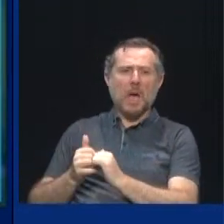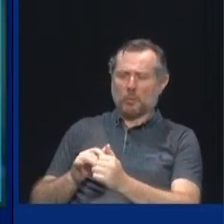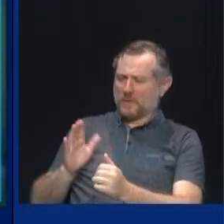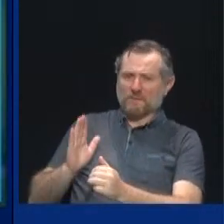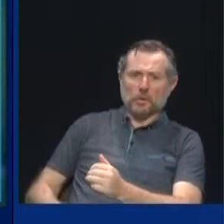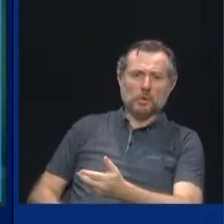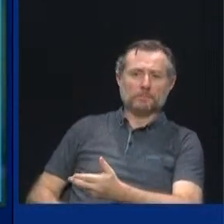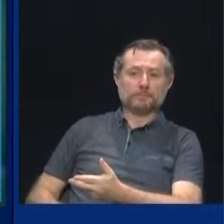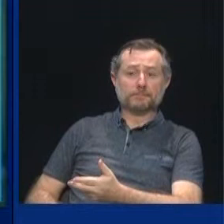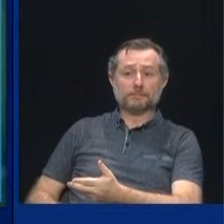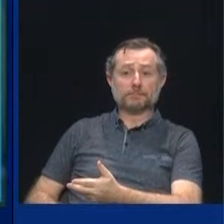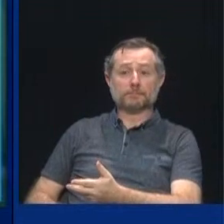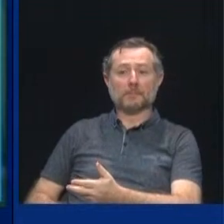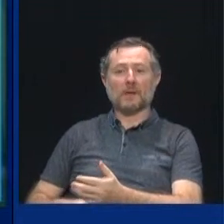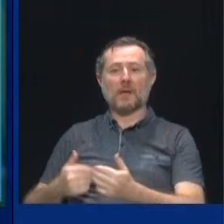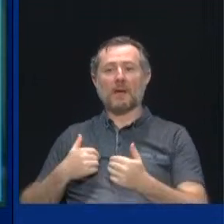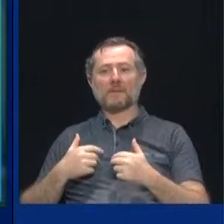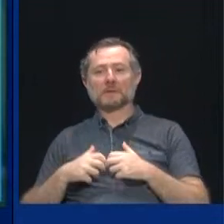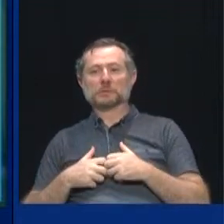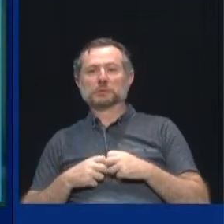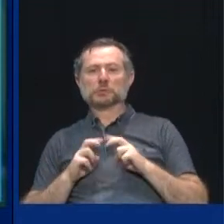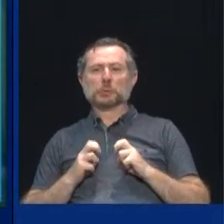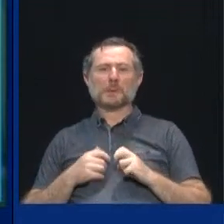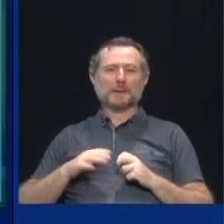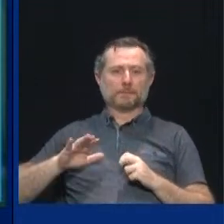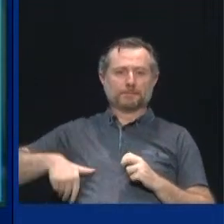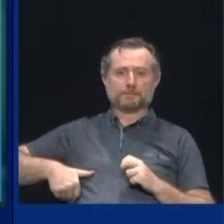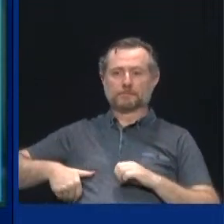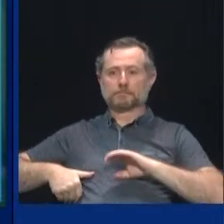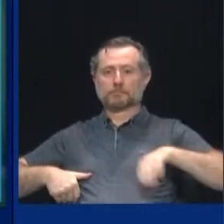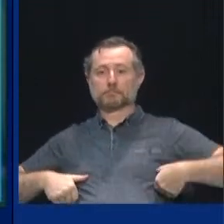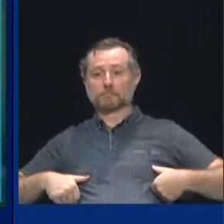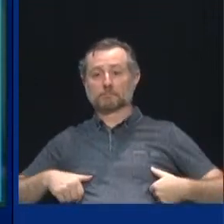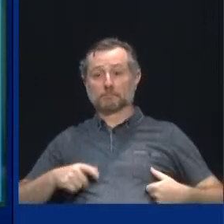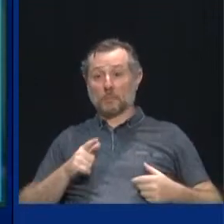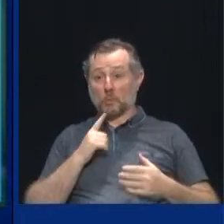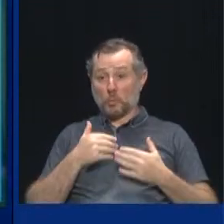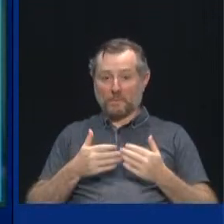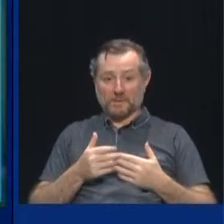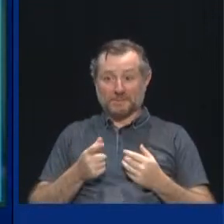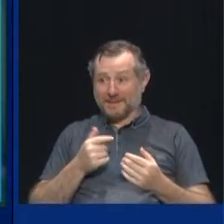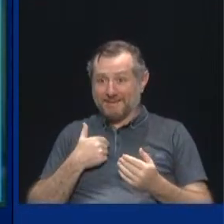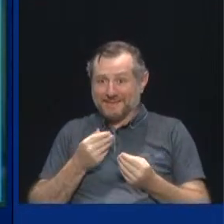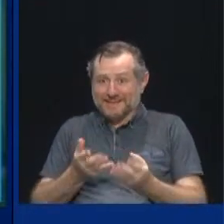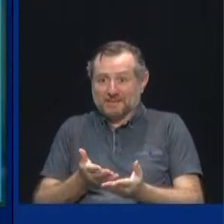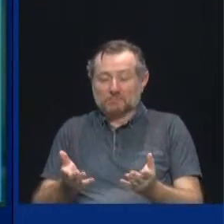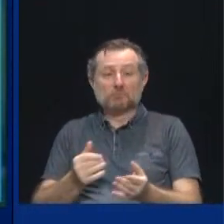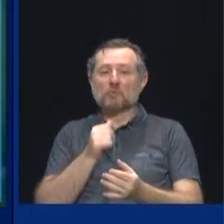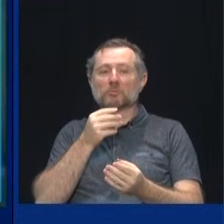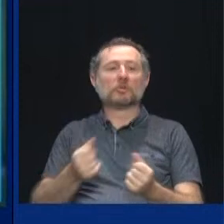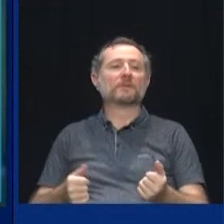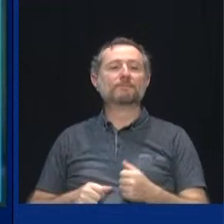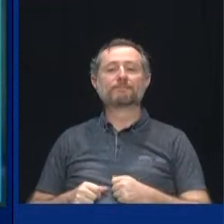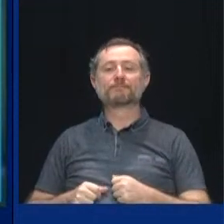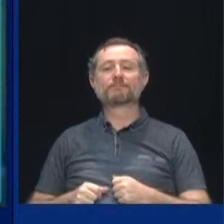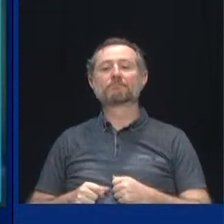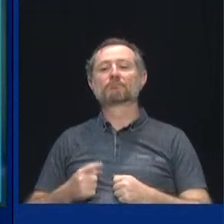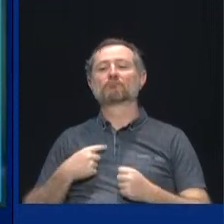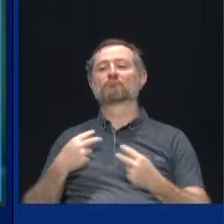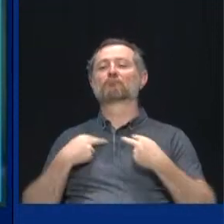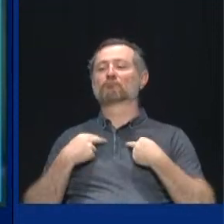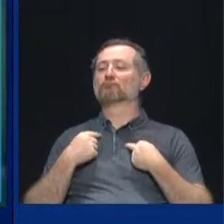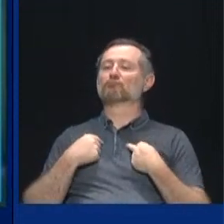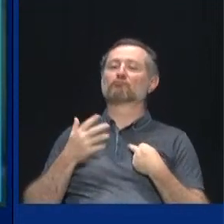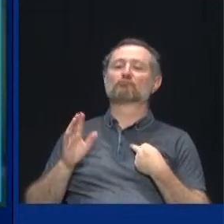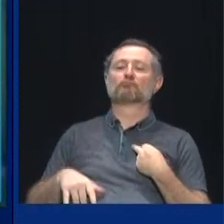issue, whatever it is, you're never going to solve it. And you're condemned to living with it.